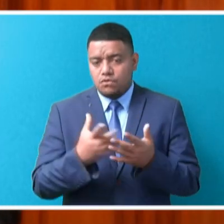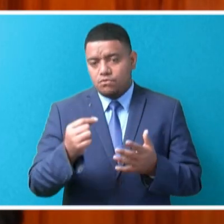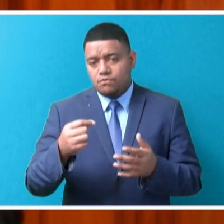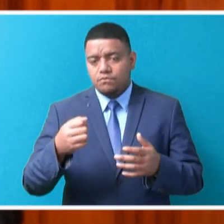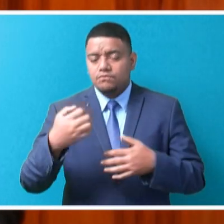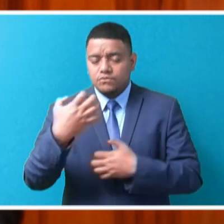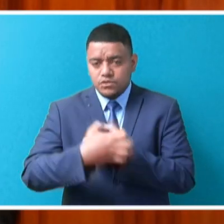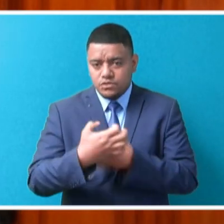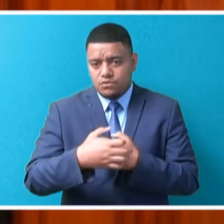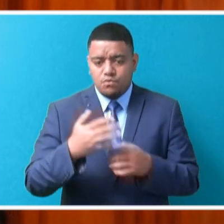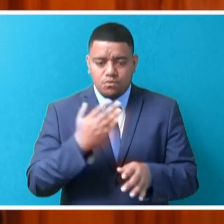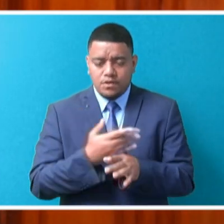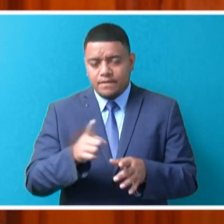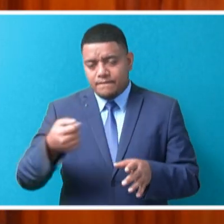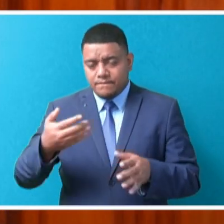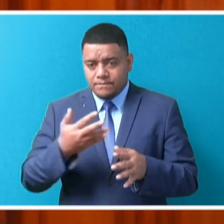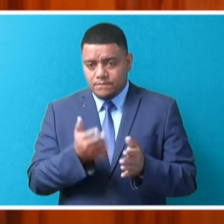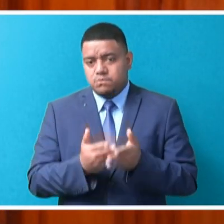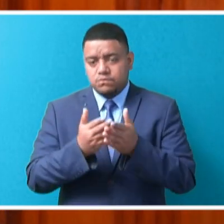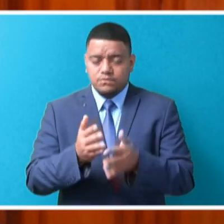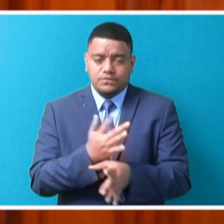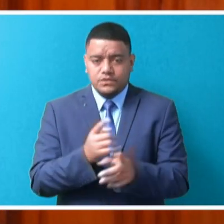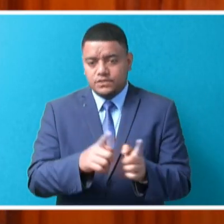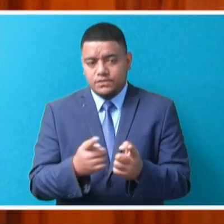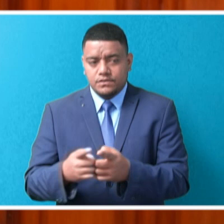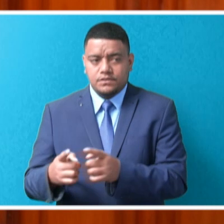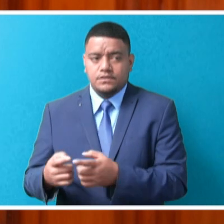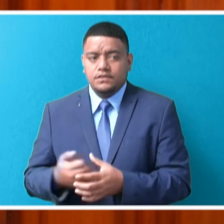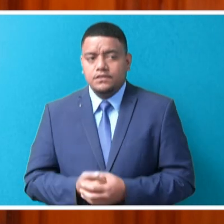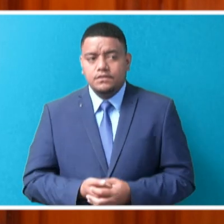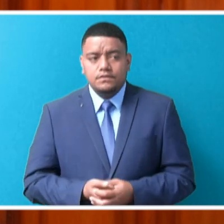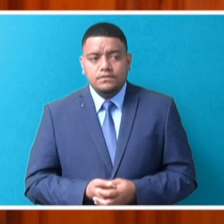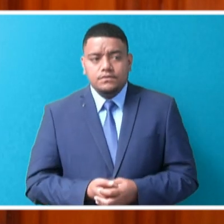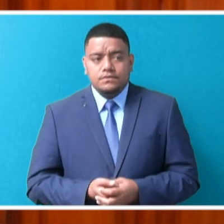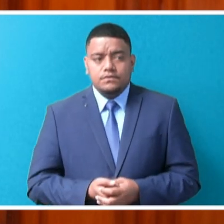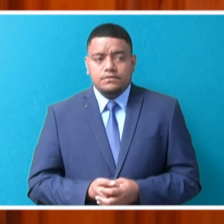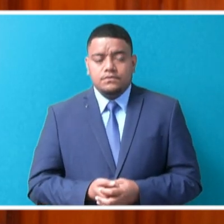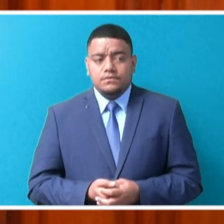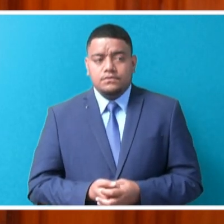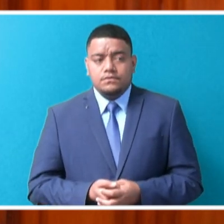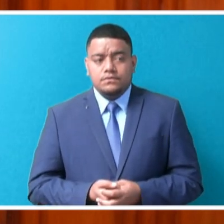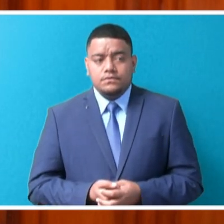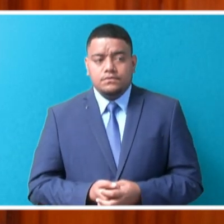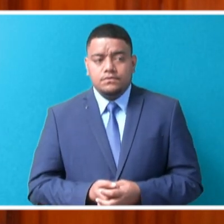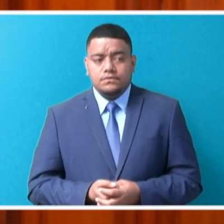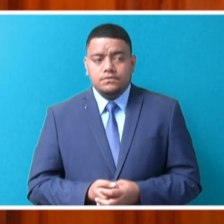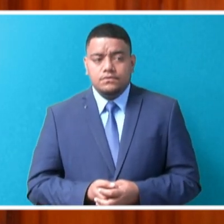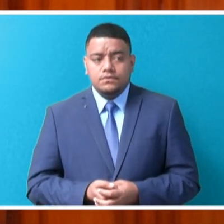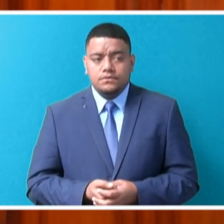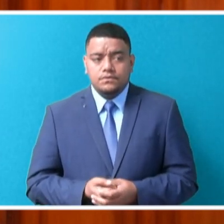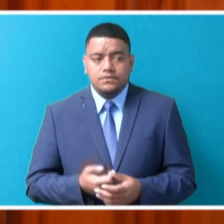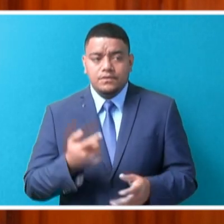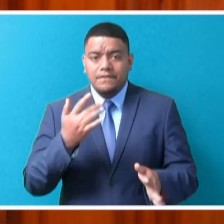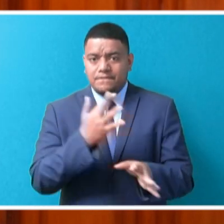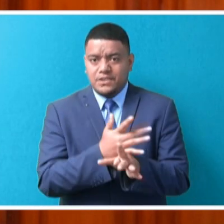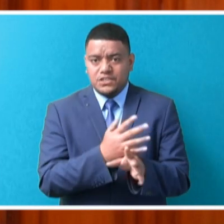technical training on fishing diversification to explore untapped fisheries resources such as deepwater snappers, diamond